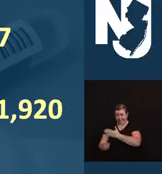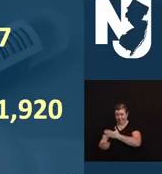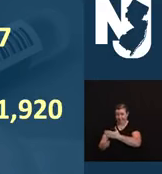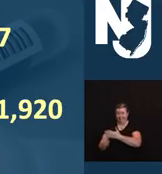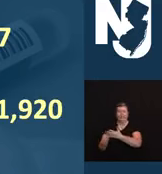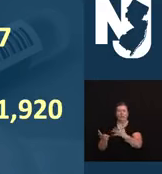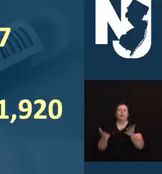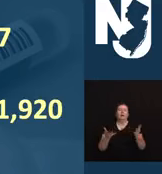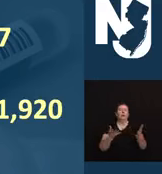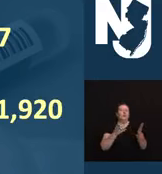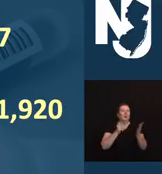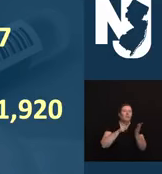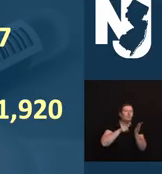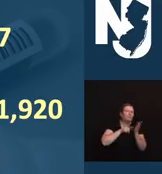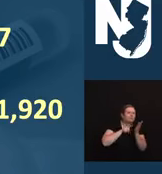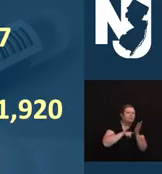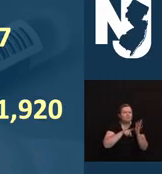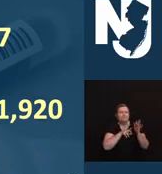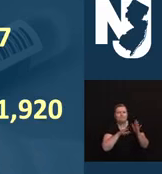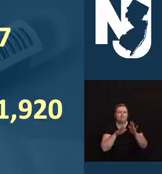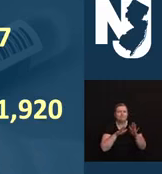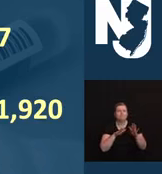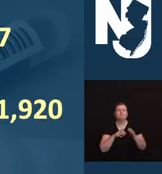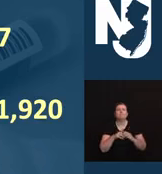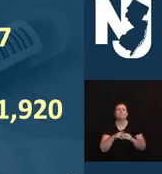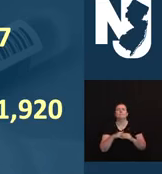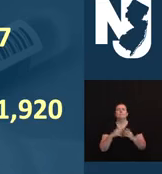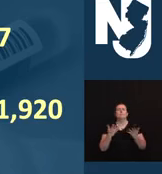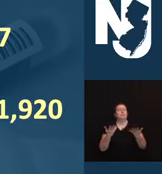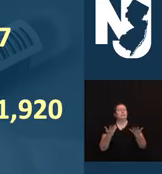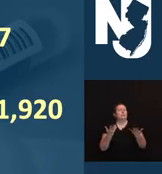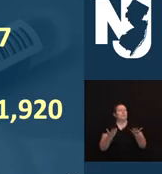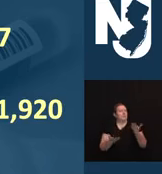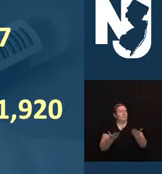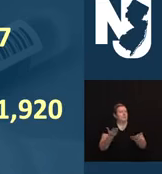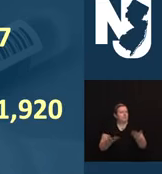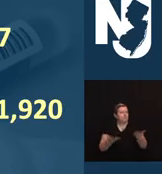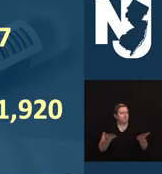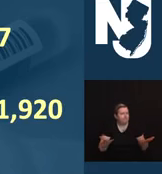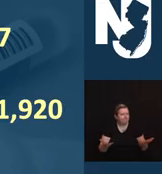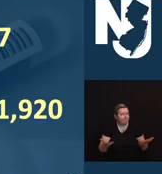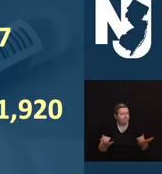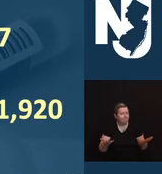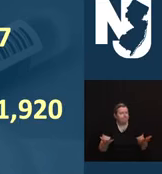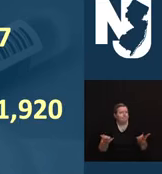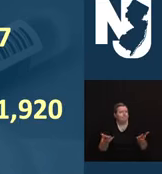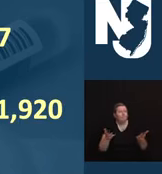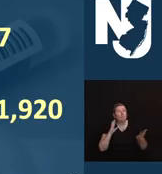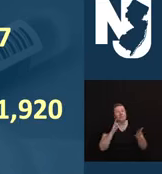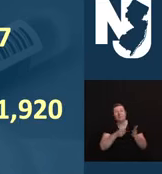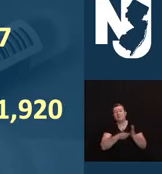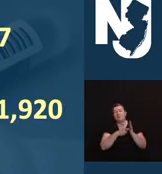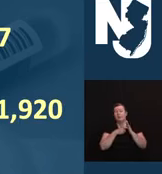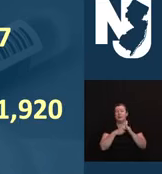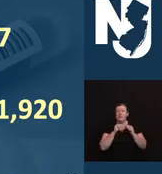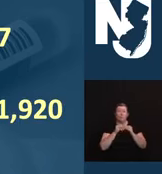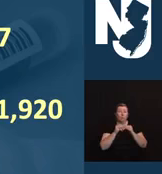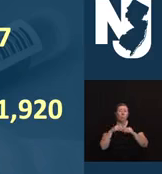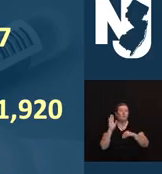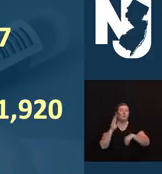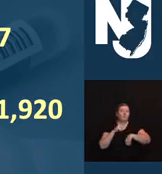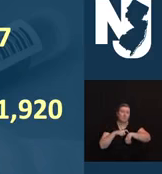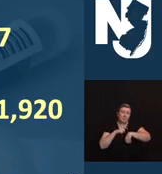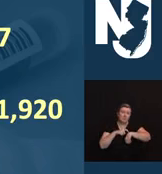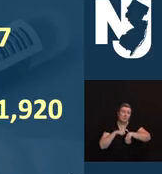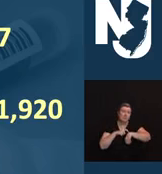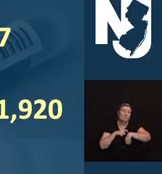1,920. It may take longer. We may be more conservative as a result, but I want to underscore that every